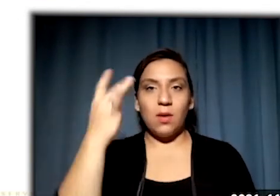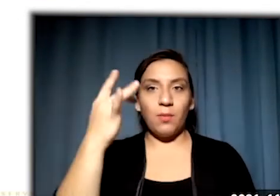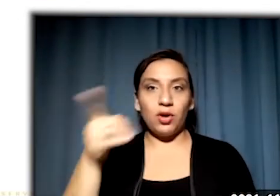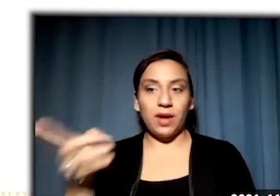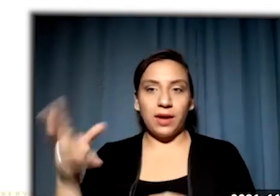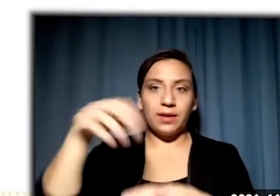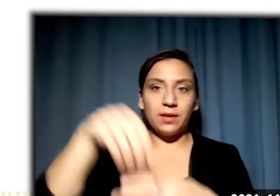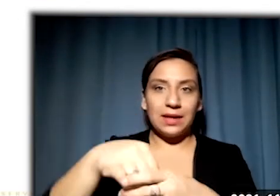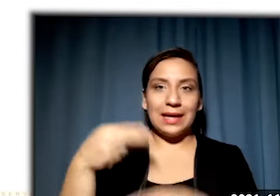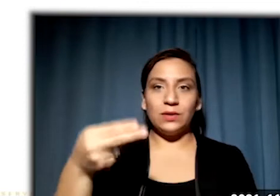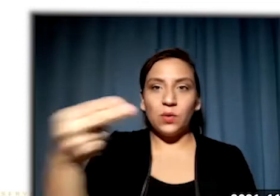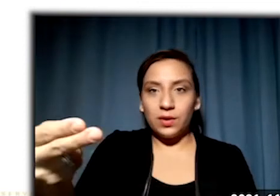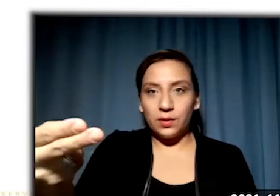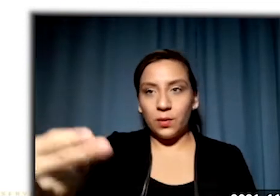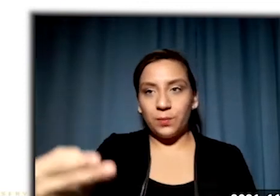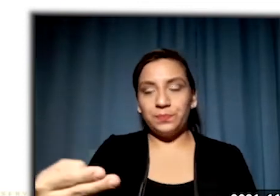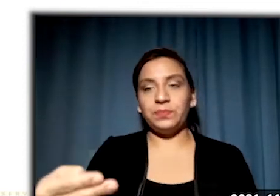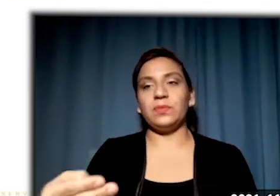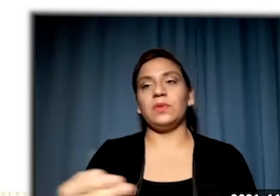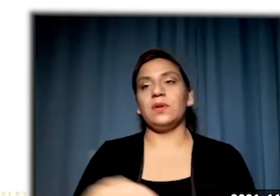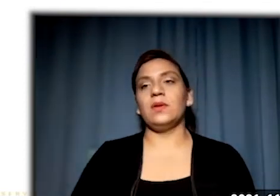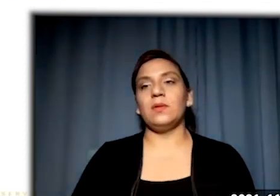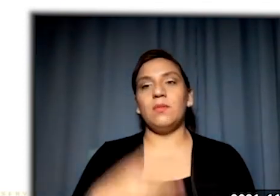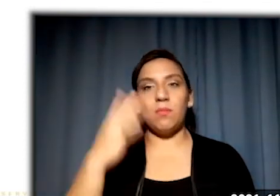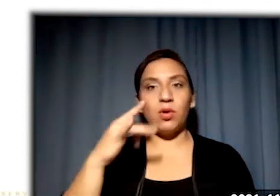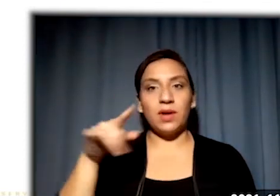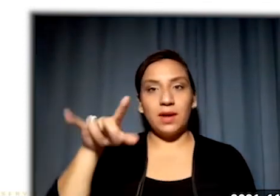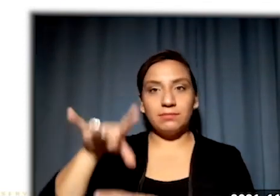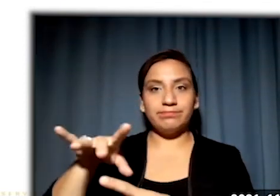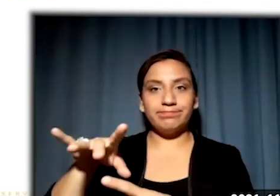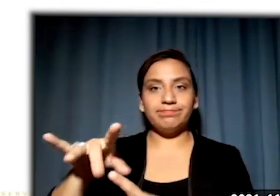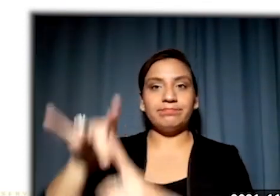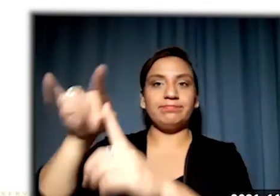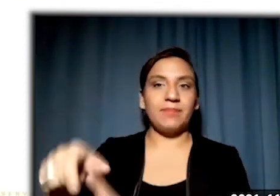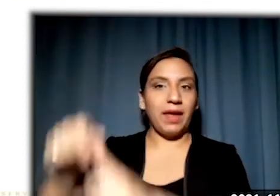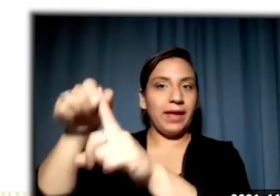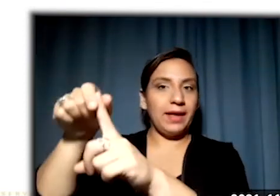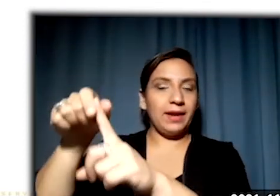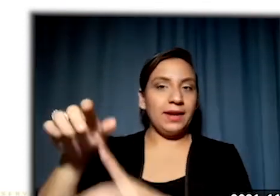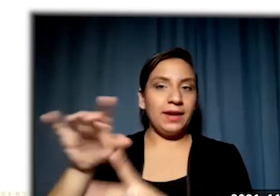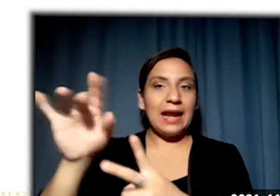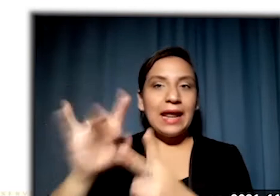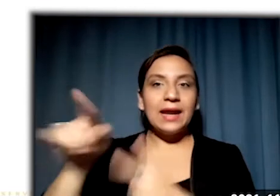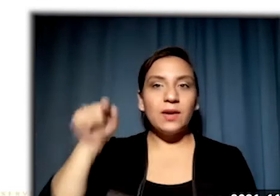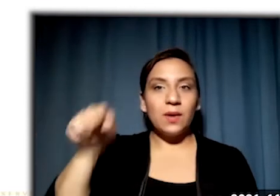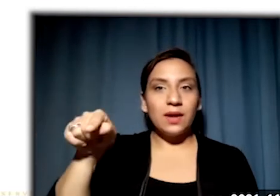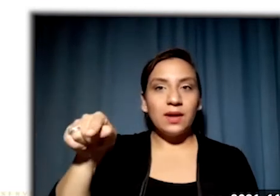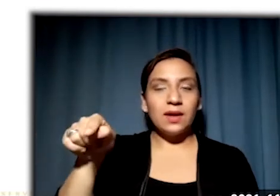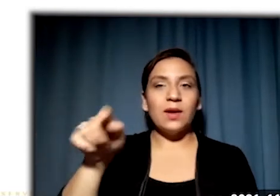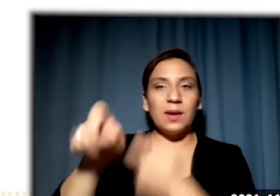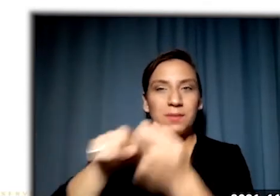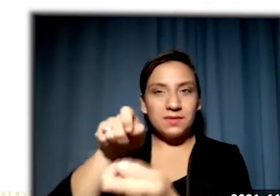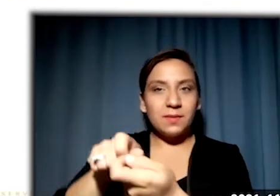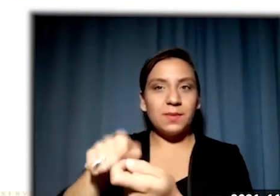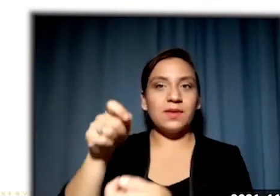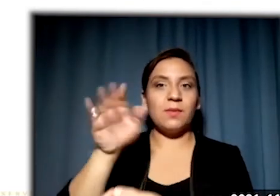Landmark. Arleen has always been involved in projects with PR Shipyard as a result of her research effort.